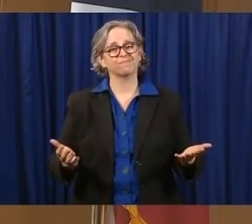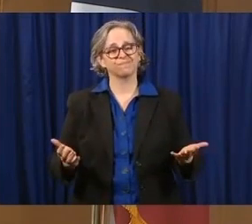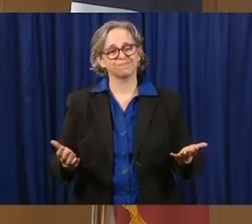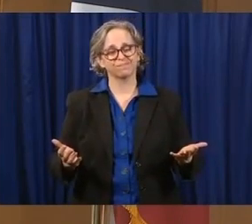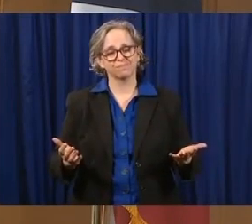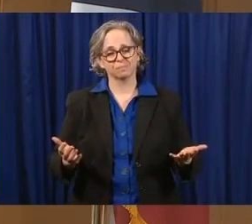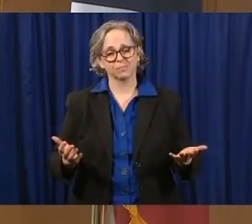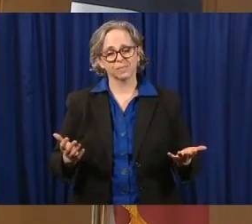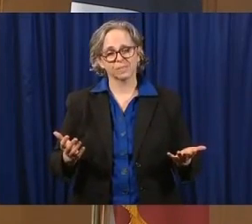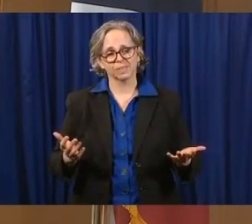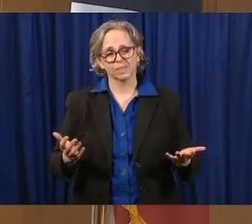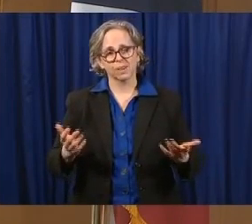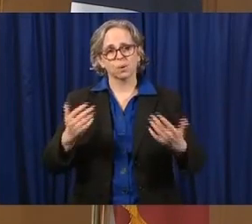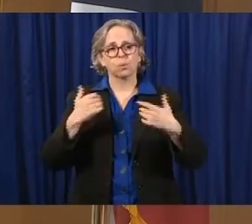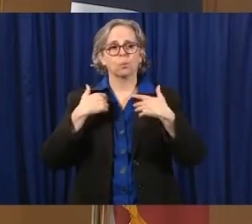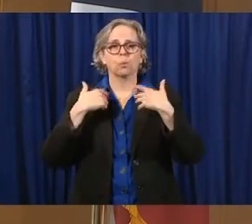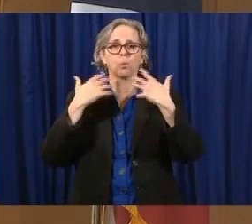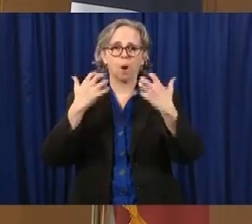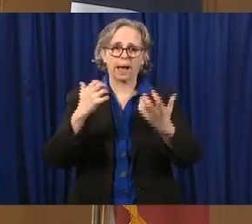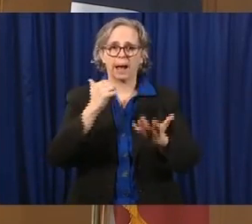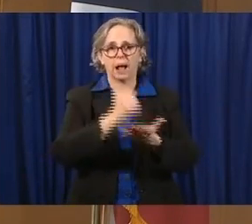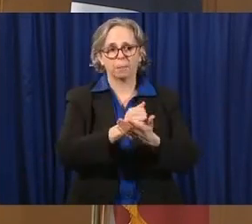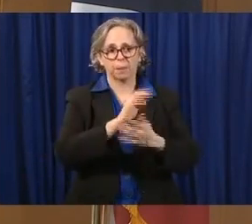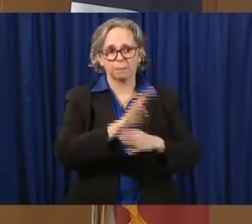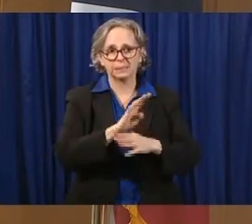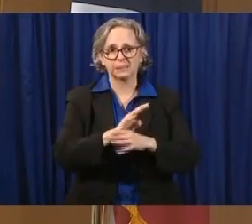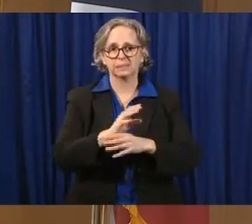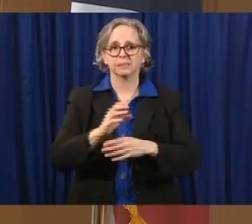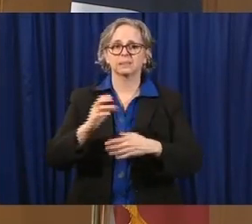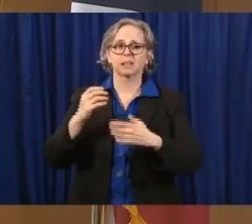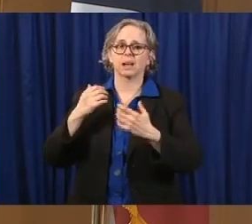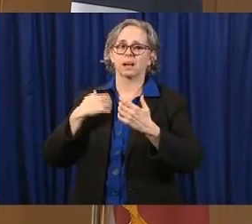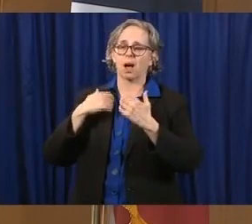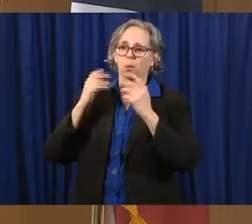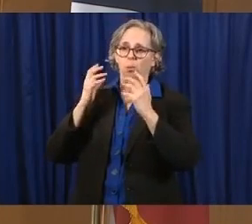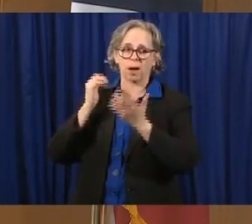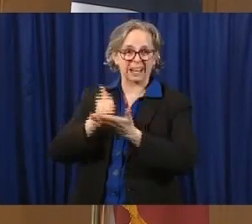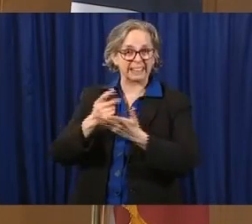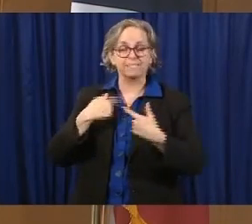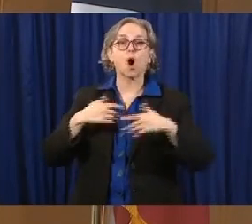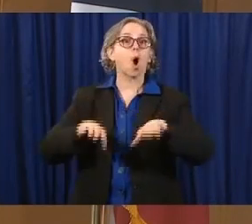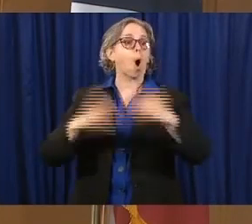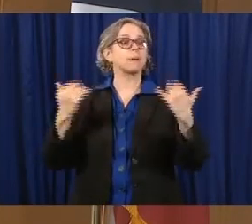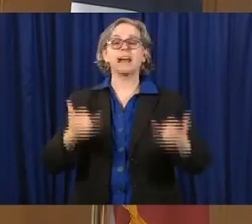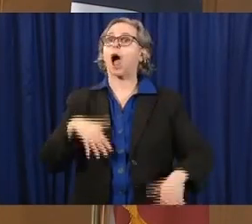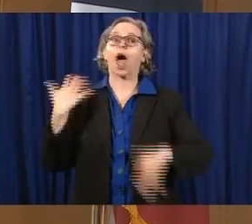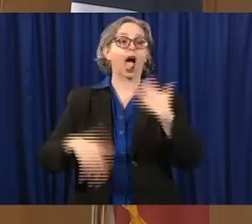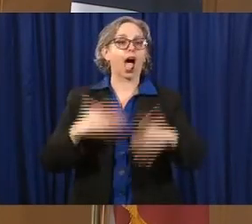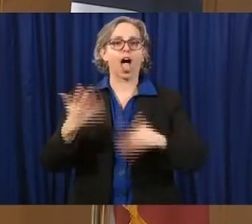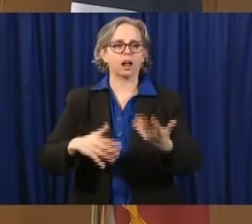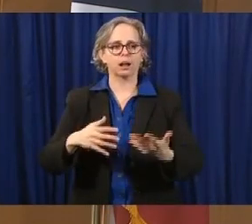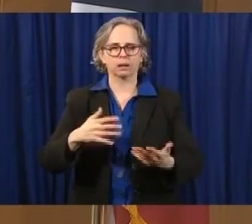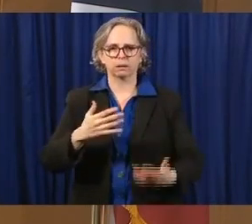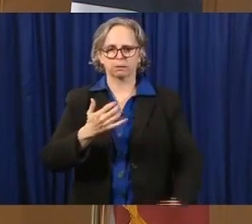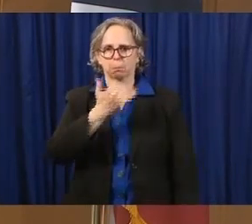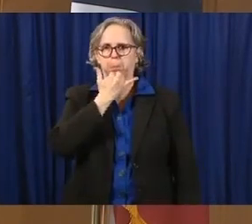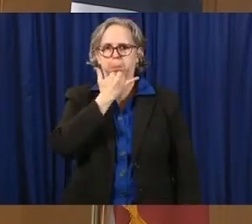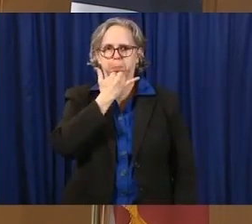employees any good if we get it wrong. And if we get it wrong, we're